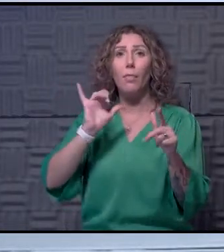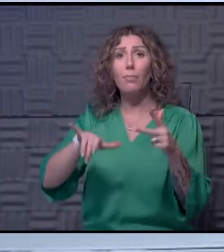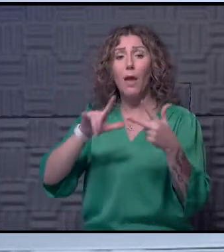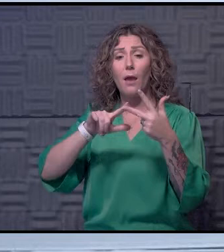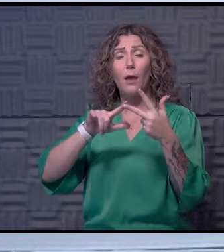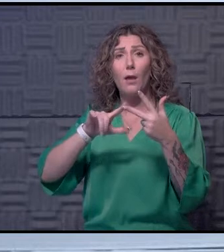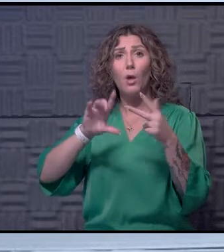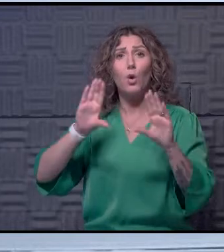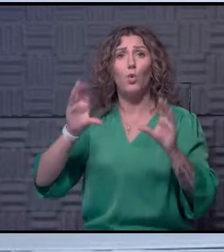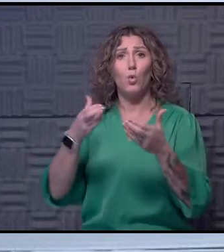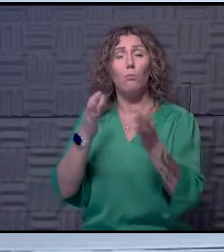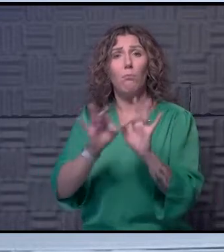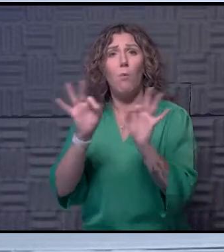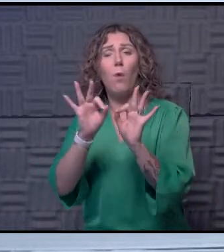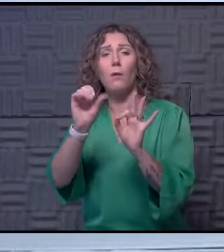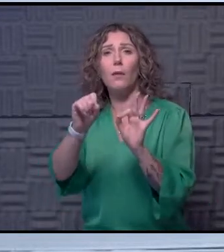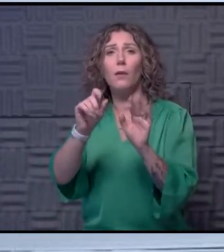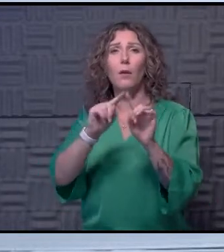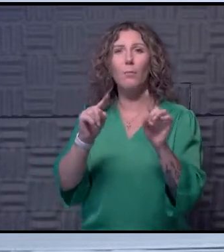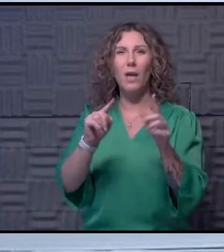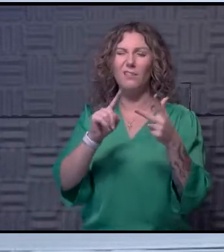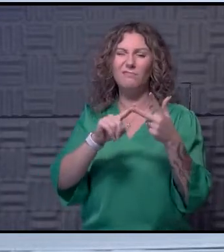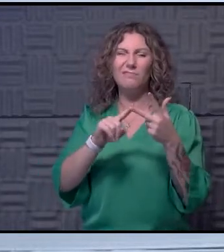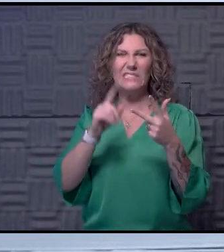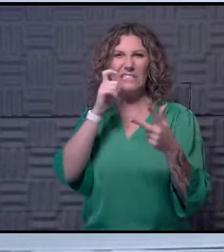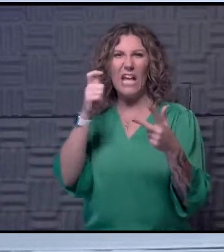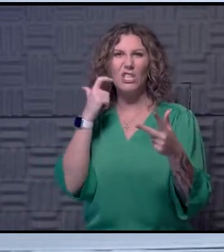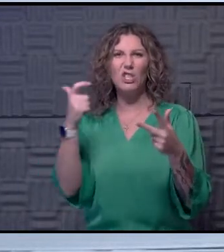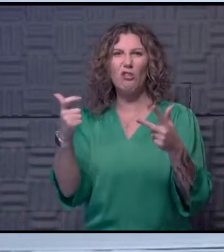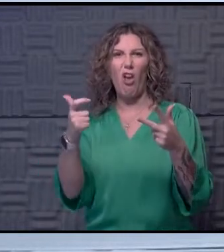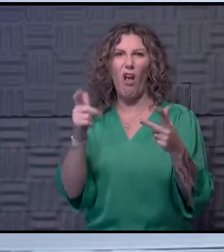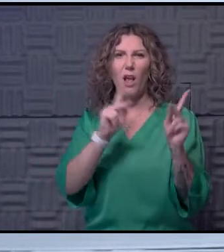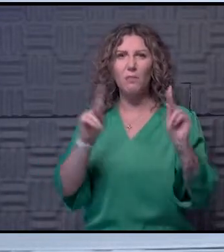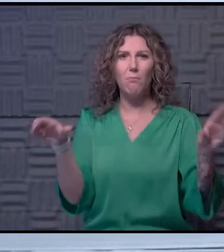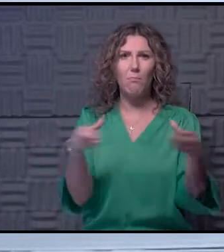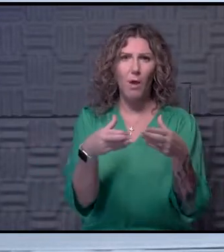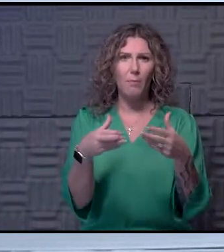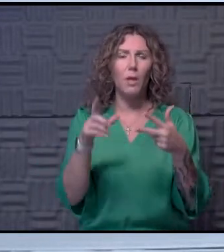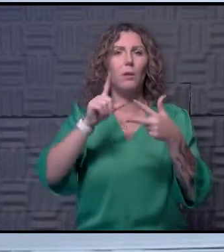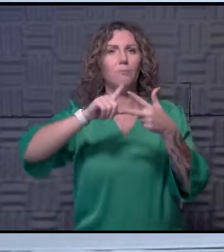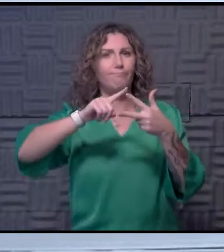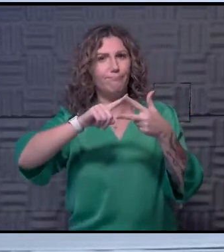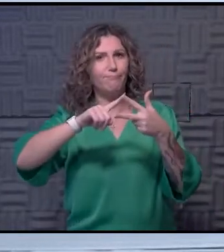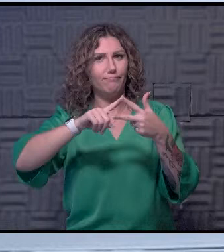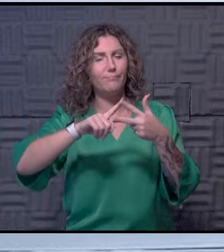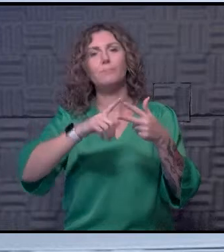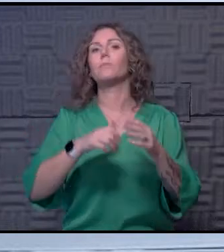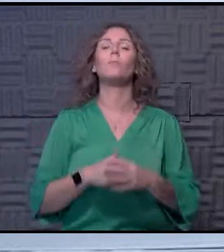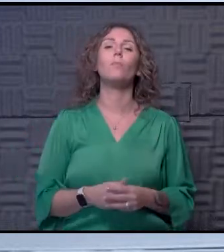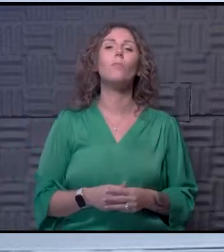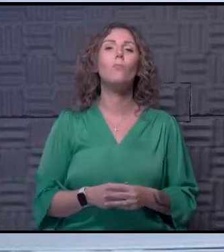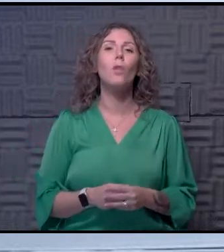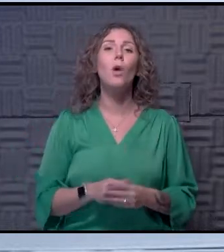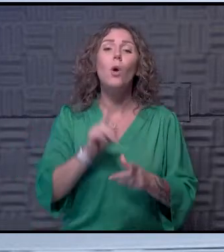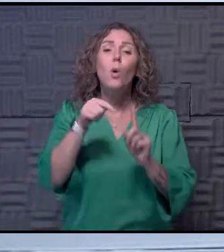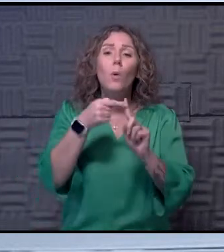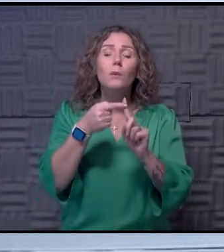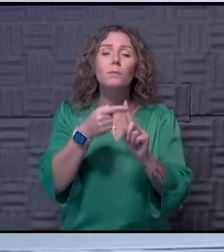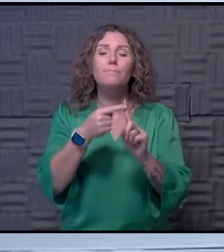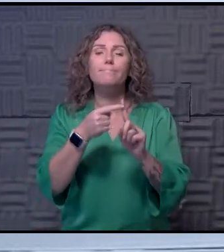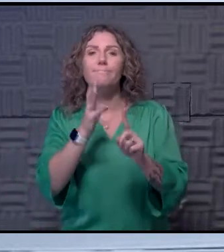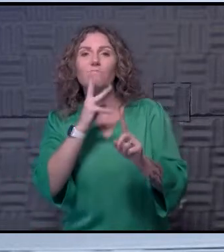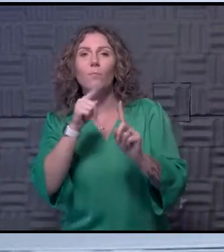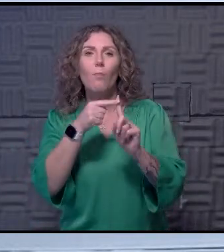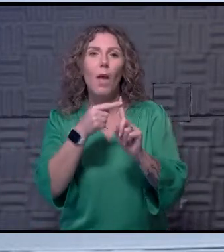but these are not as large of a population as we should make them out to be. So when we talk about the